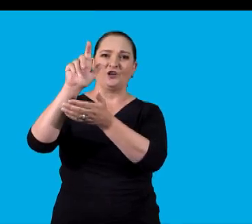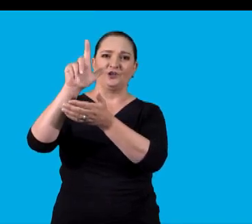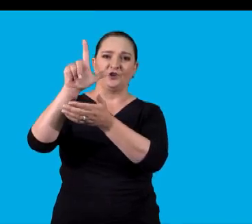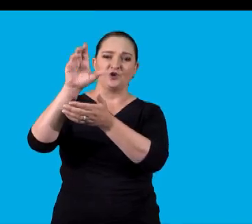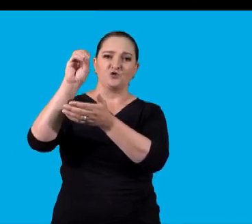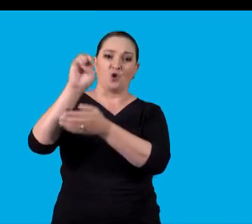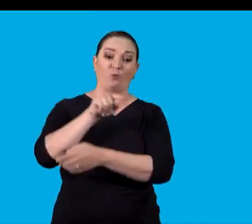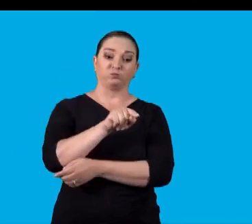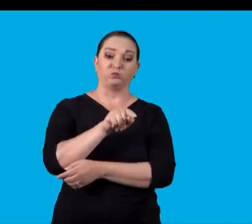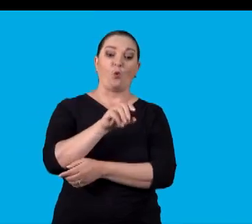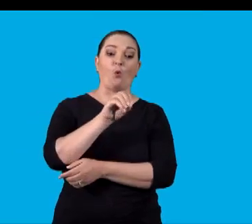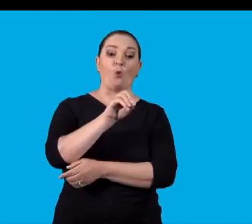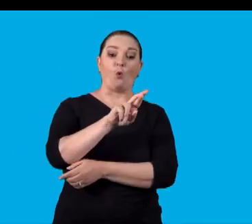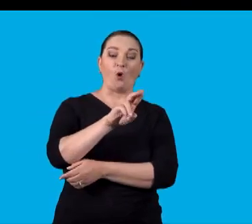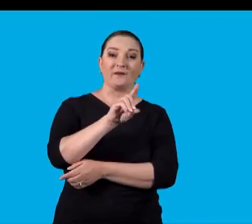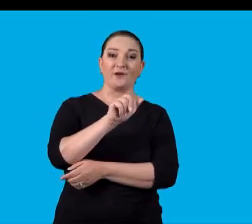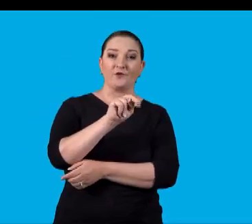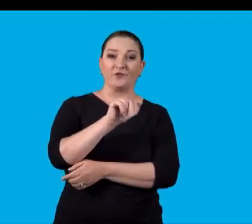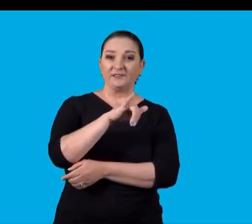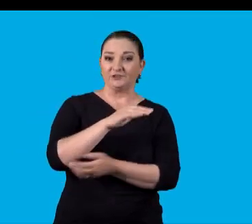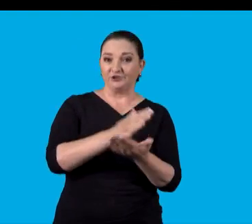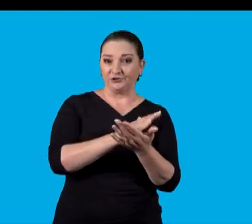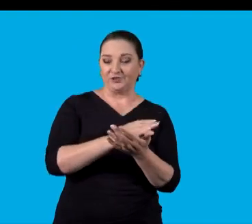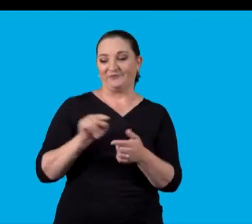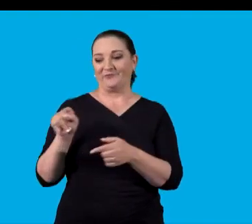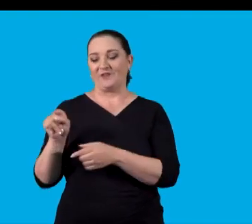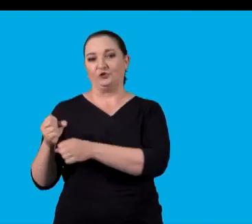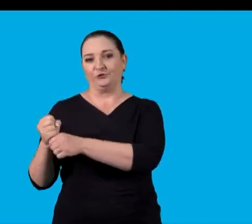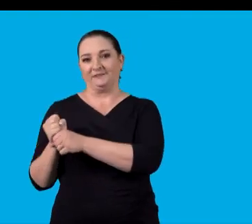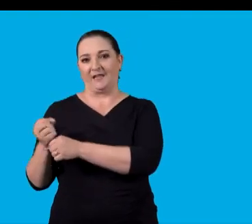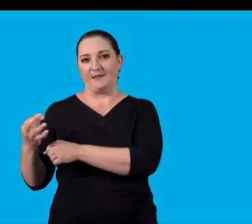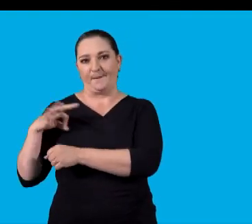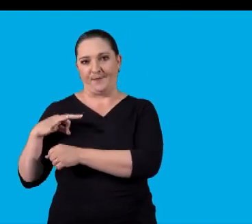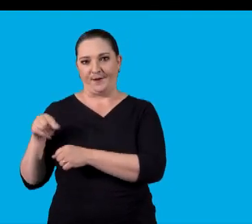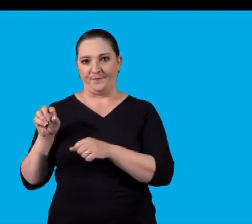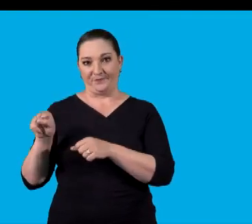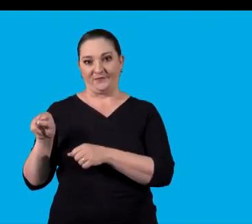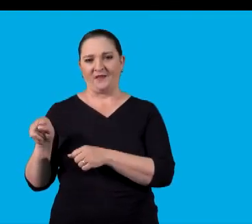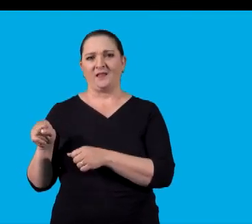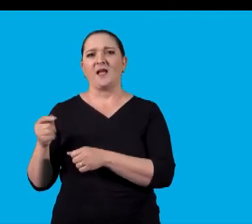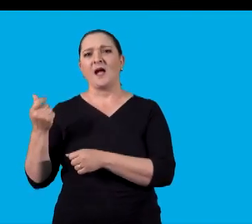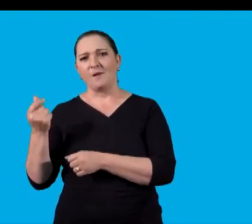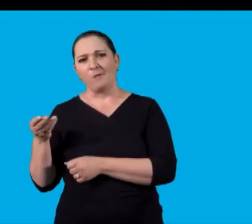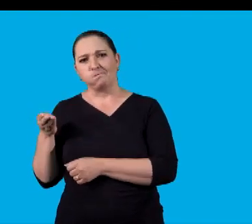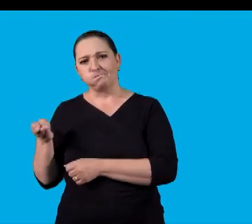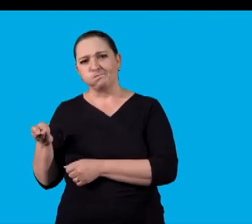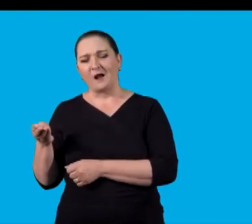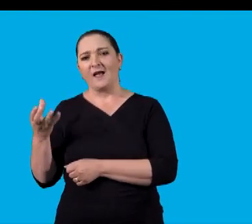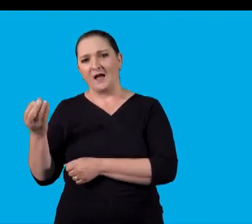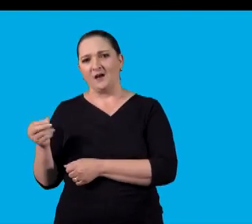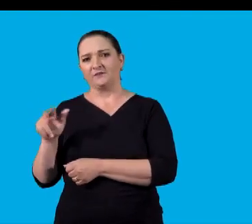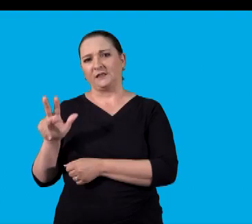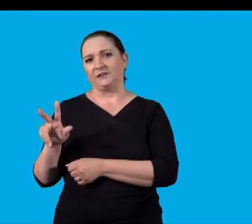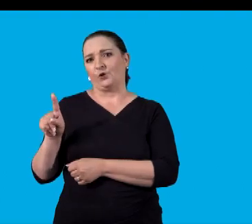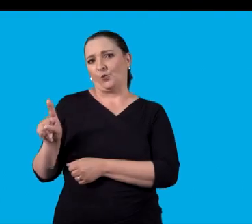share capital, and here is my retained income. The amount that is above goes to retained income. So here I have